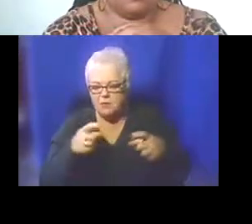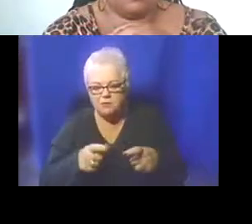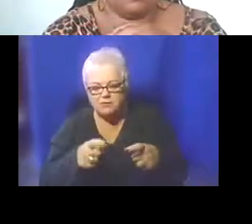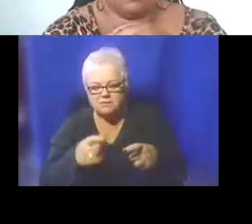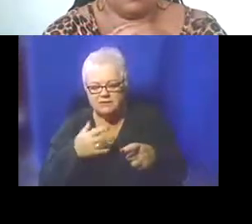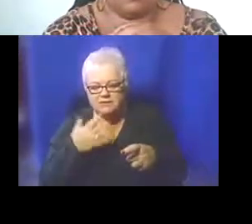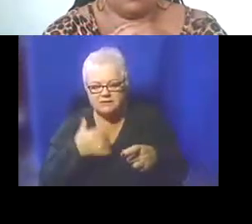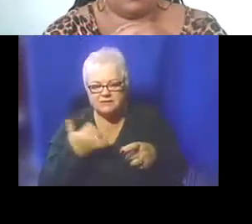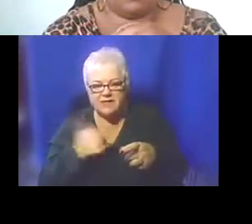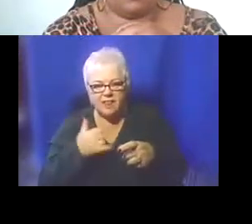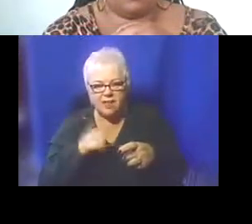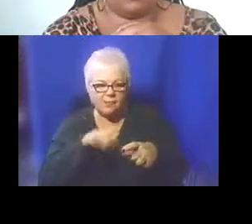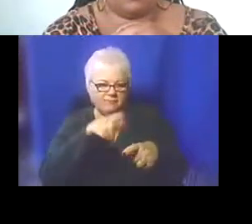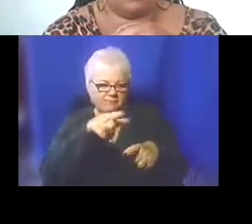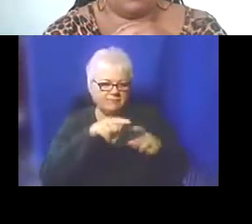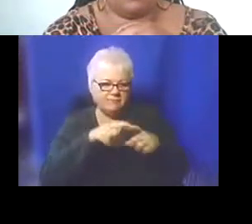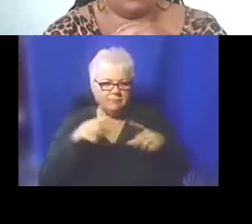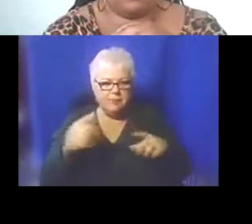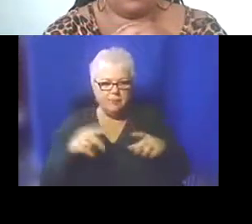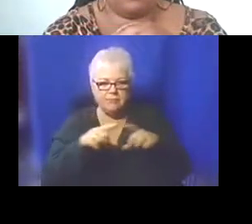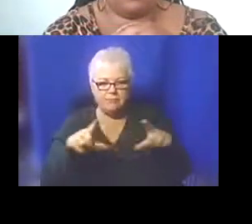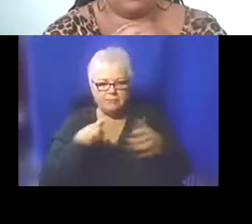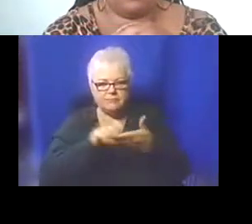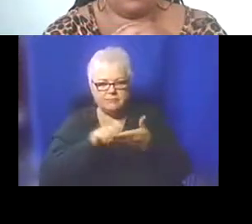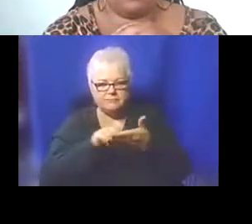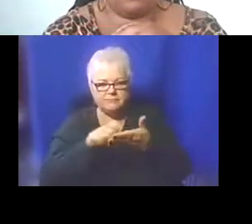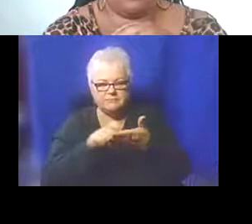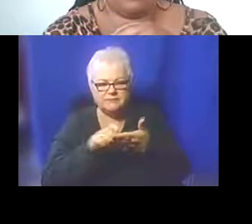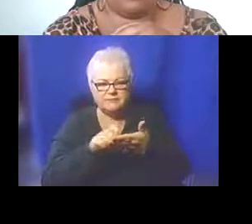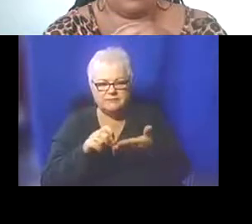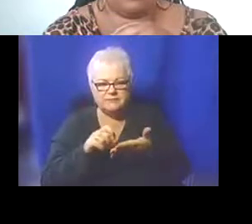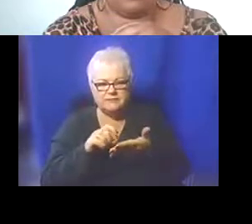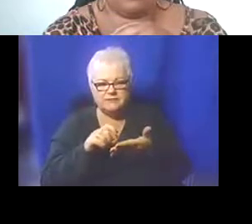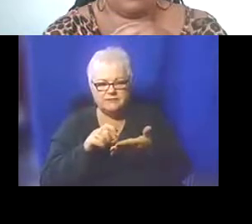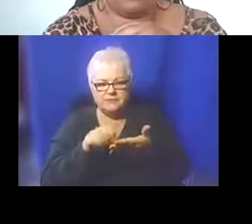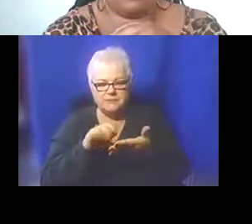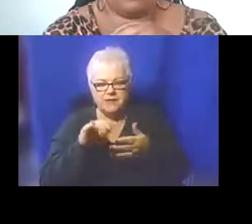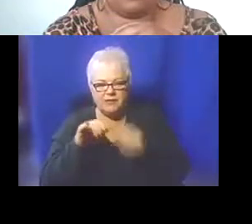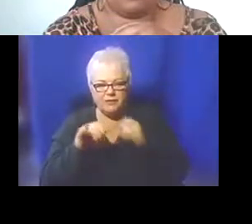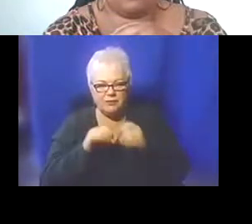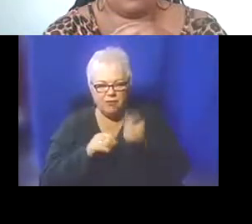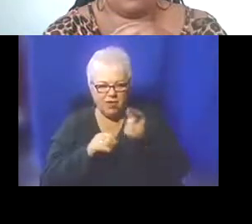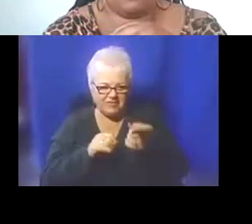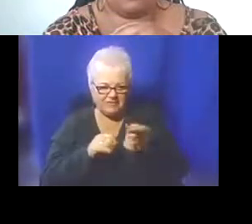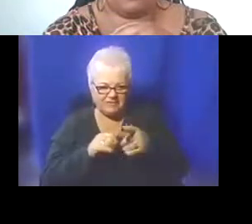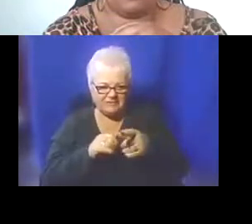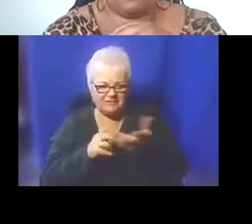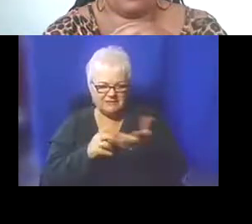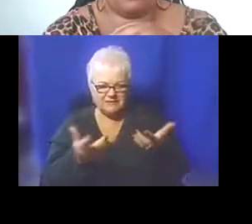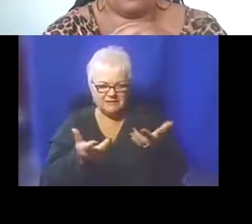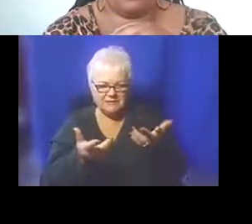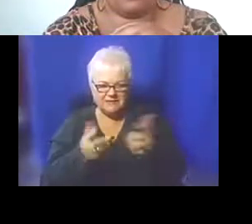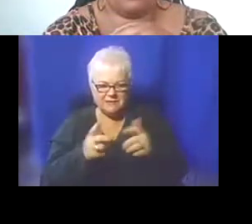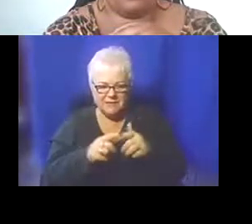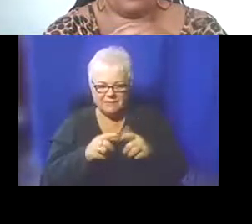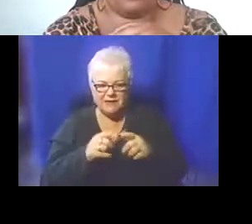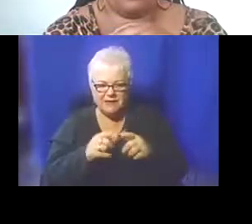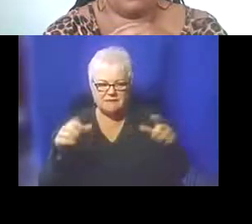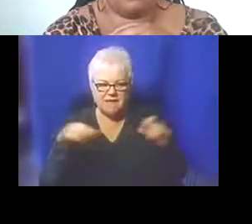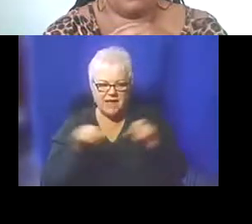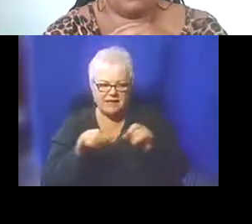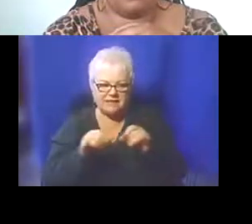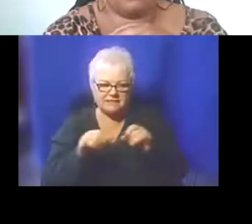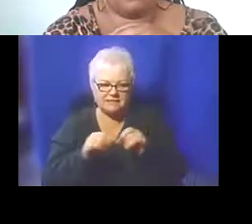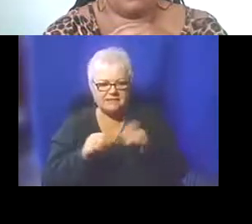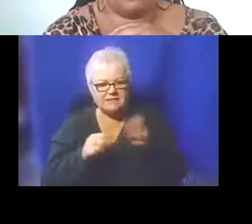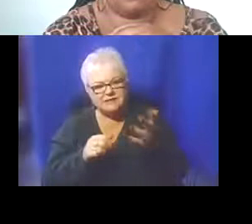little tiny Post-it note. And that all you could do was write down the notes from this interview on Post-it notes. Well, depending upon the size of the Post-it note, you might be